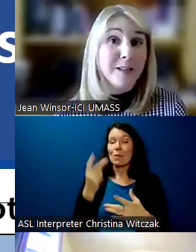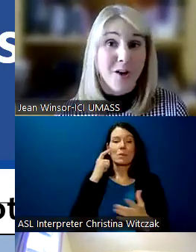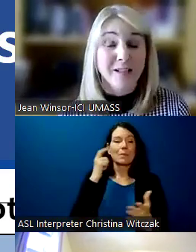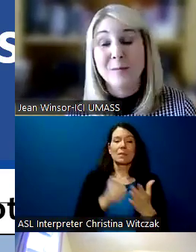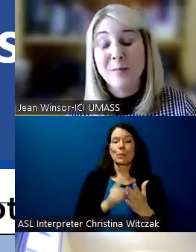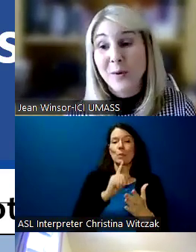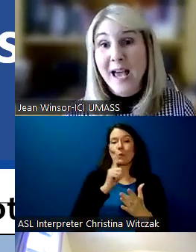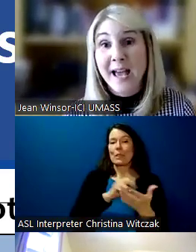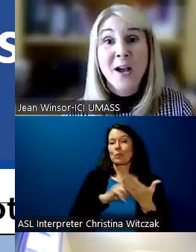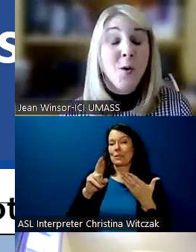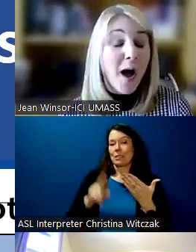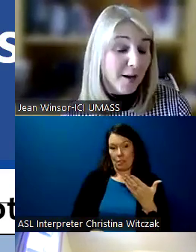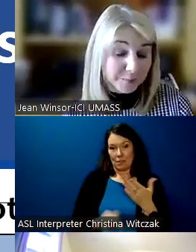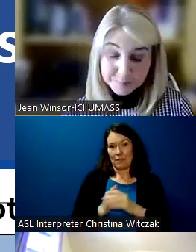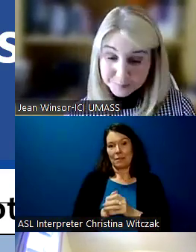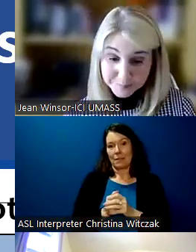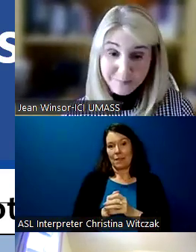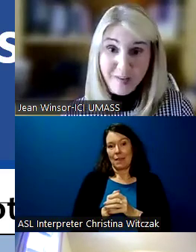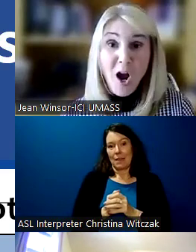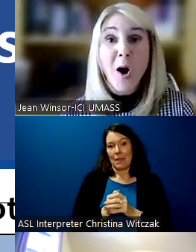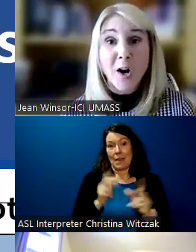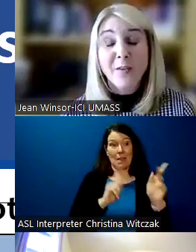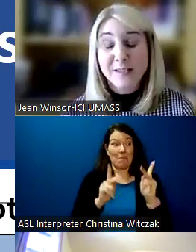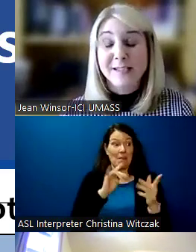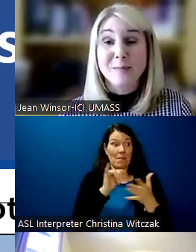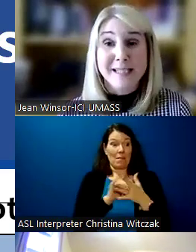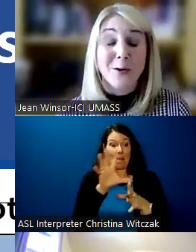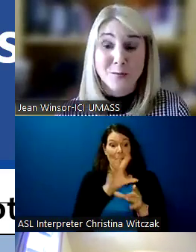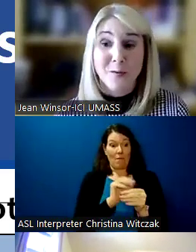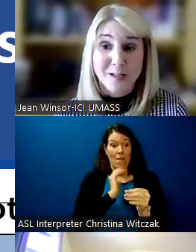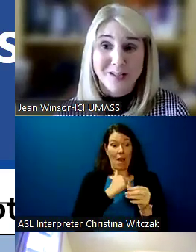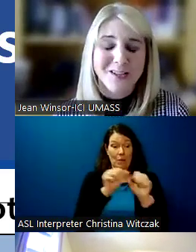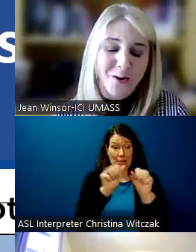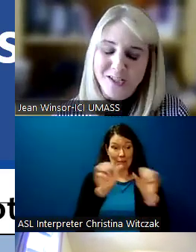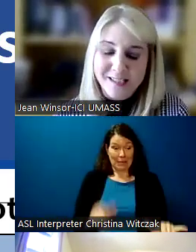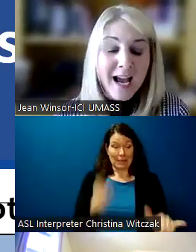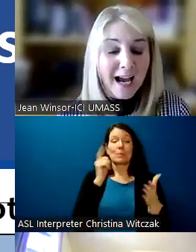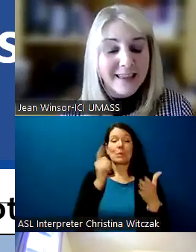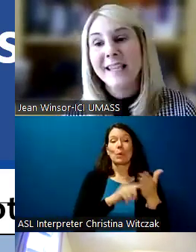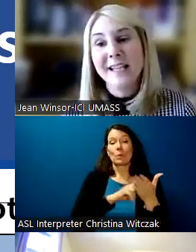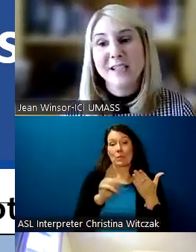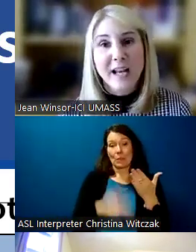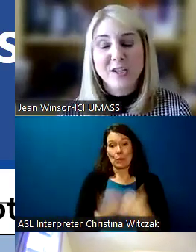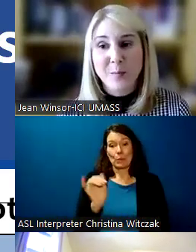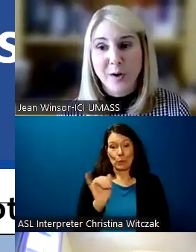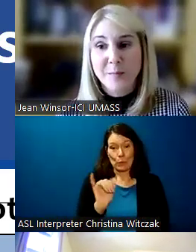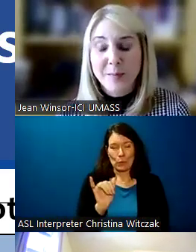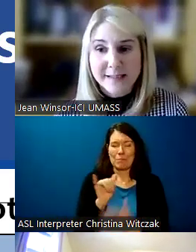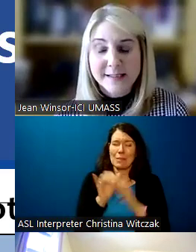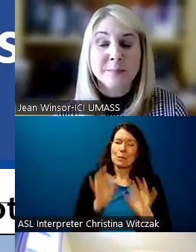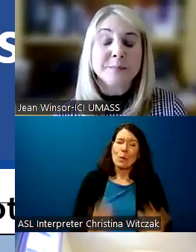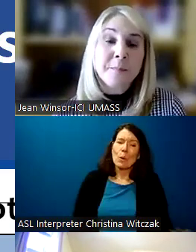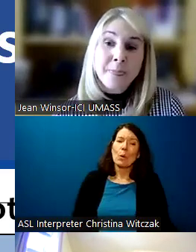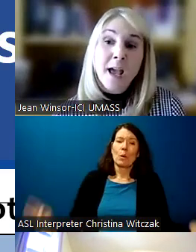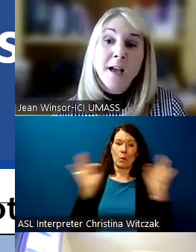real results, and the people that are part of our system see those real results. So I think that's such an important